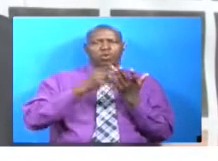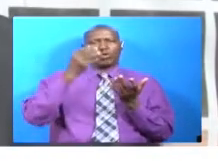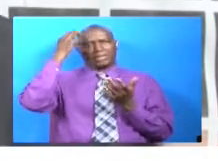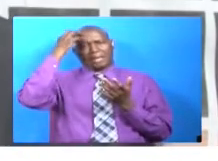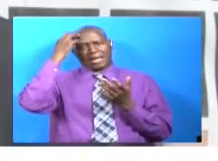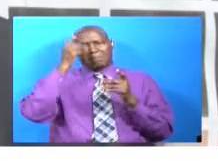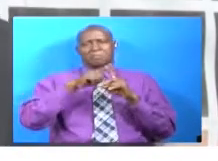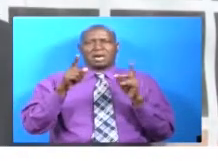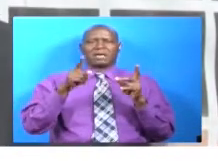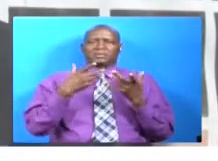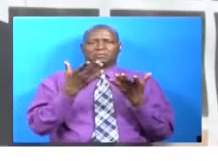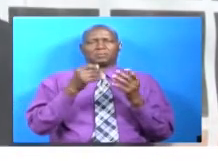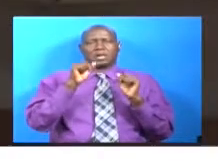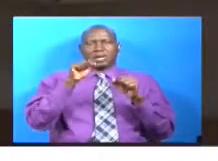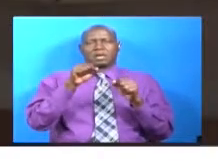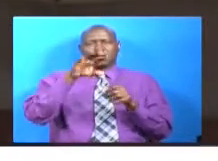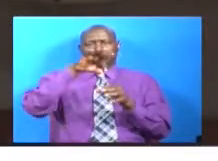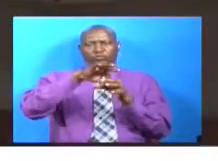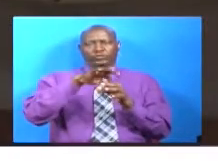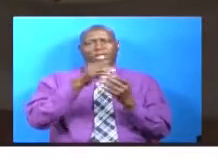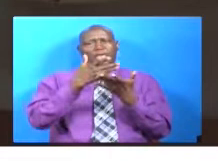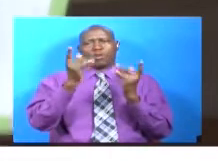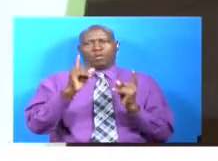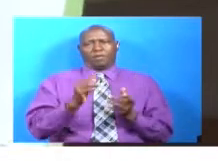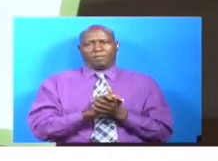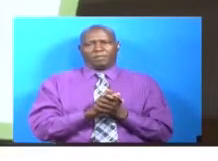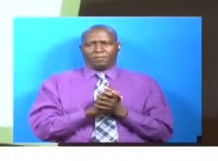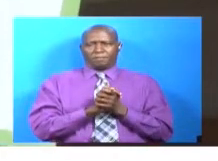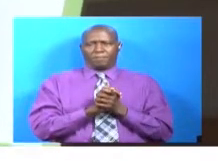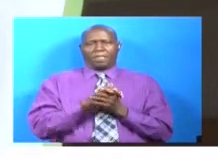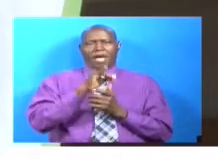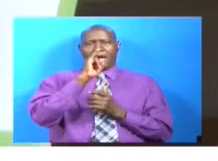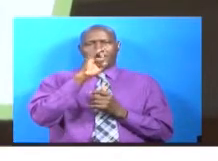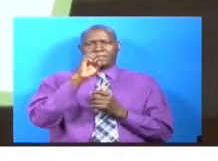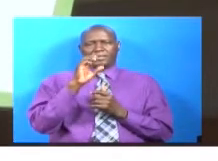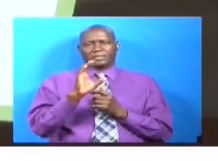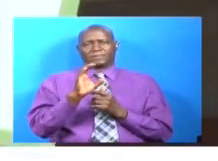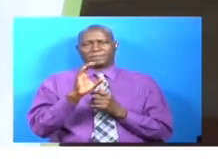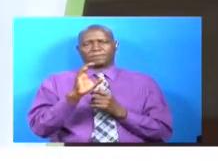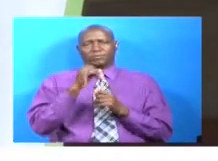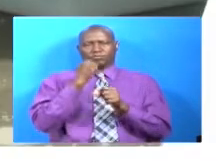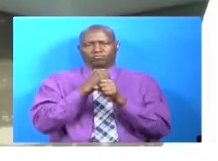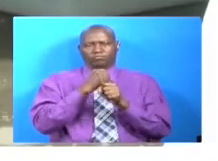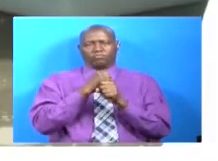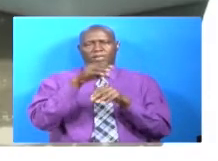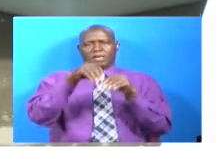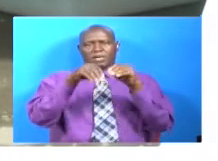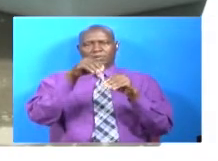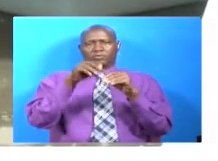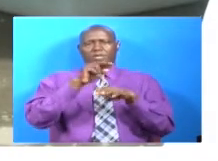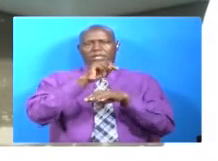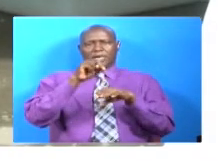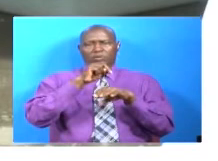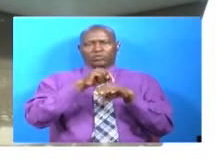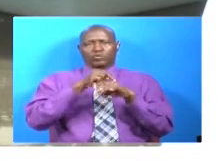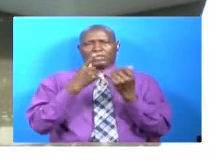within the designated polling stations. With the Independent Electoral and Boundaries Commission, IEBC, conducting the elections, the National Tallying